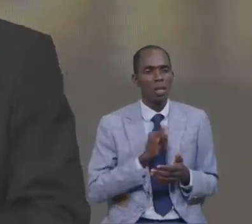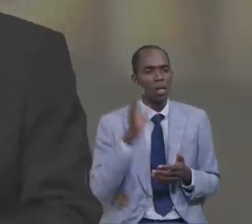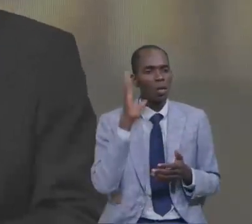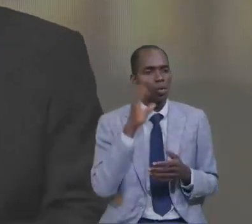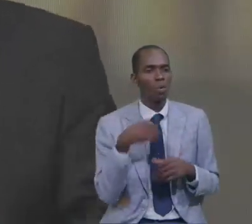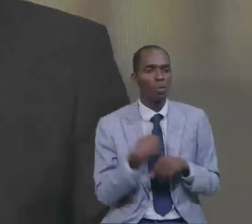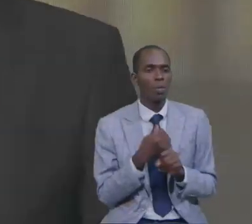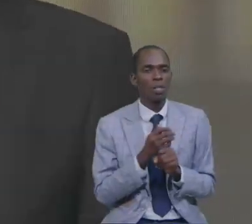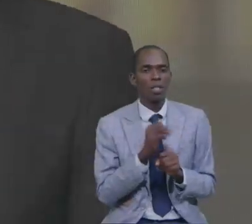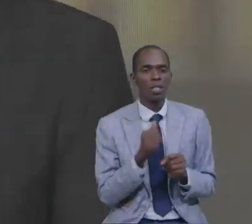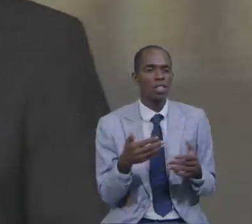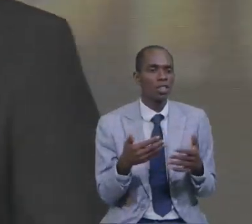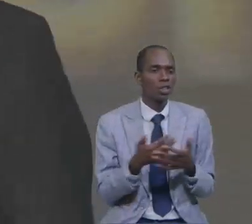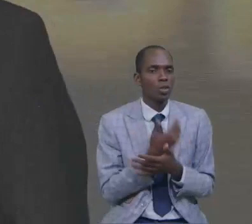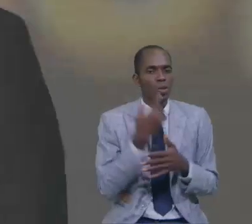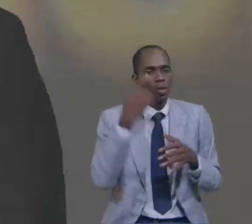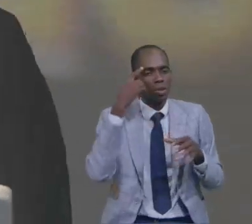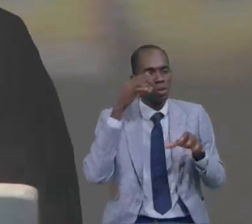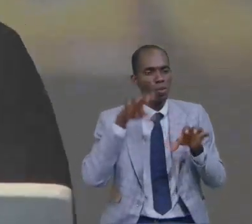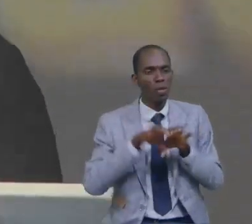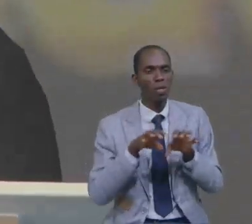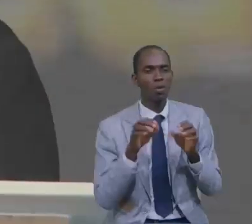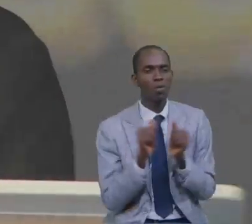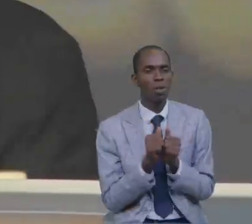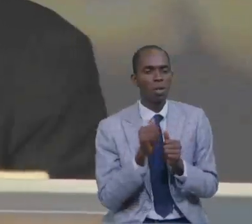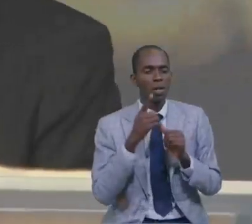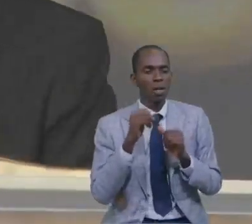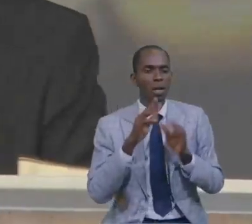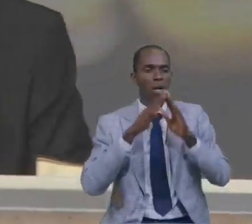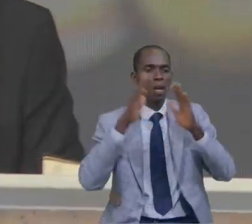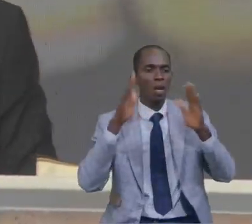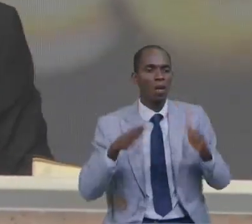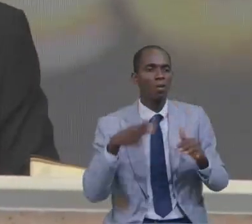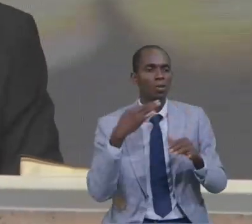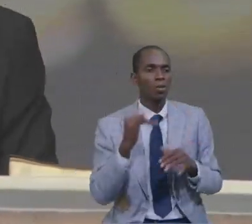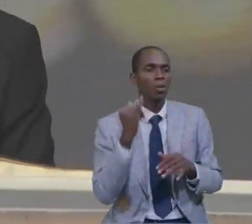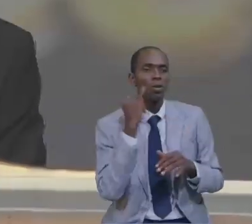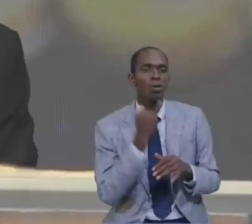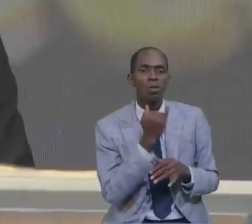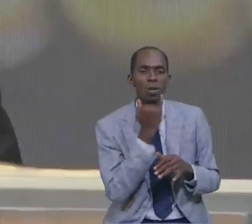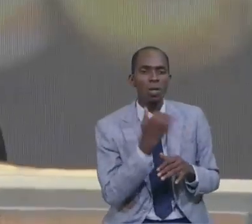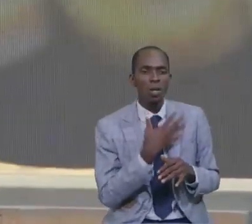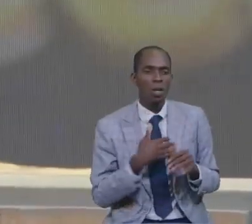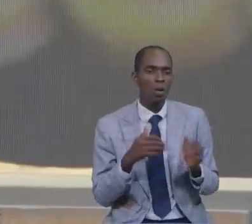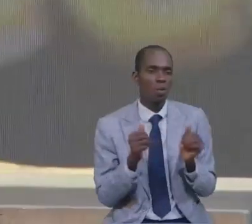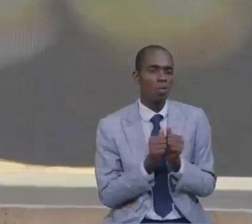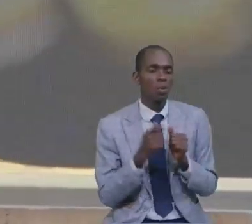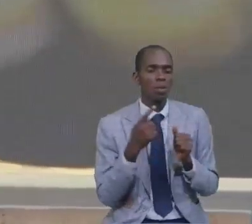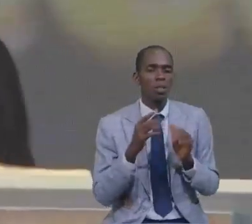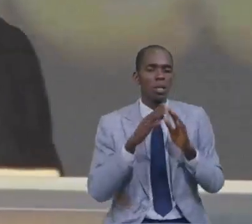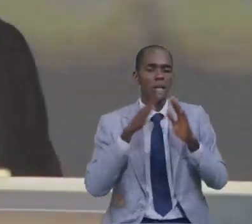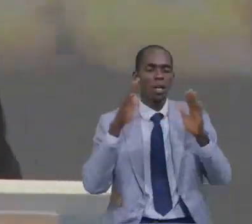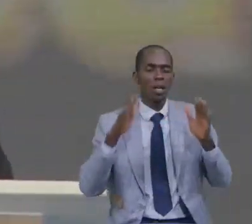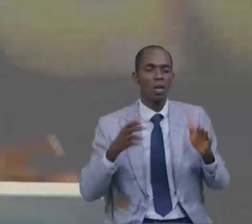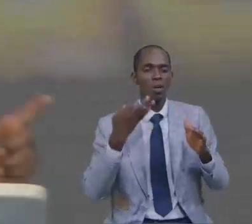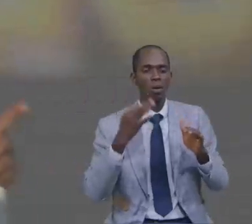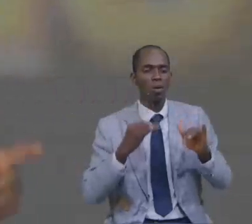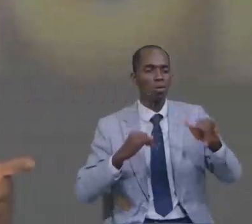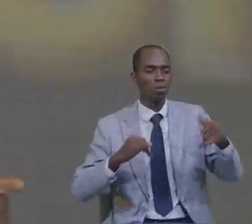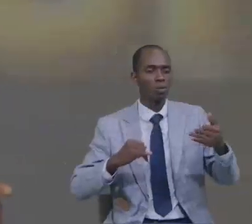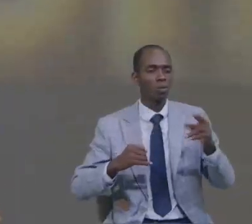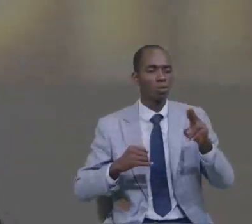of Judah. And when that new covenant takes place, look at verse 10. In verse 10, it